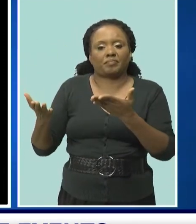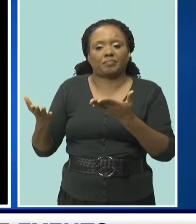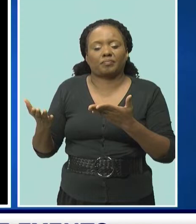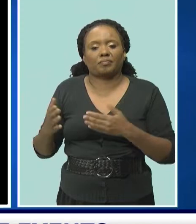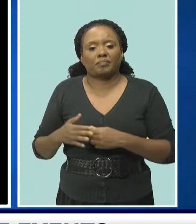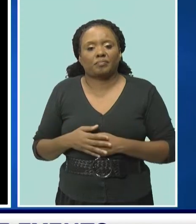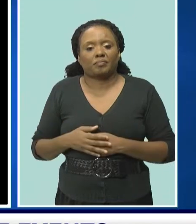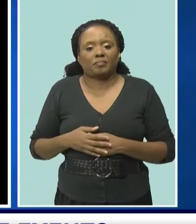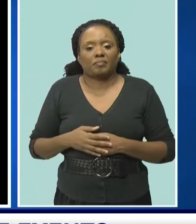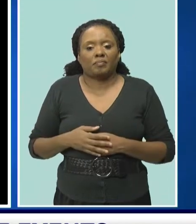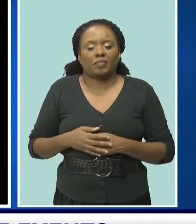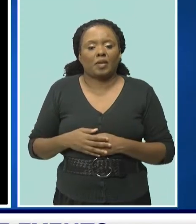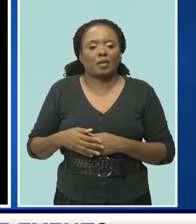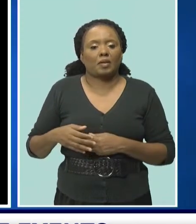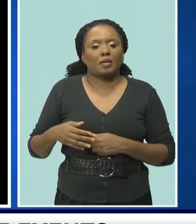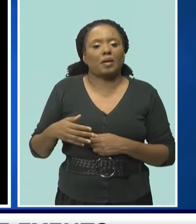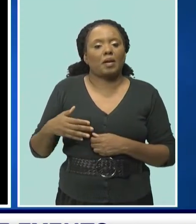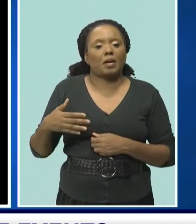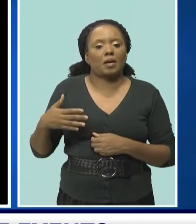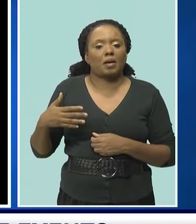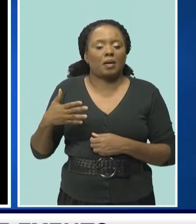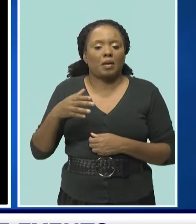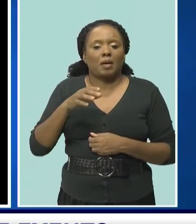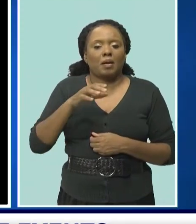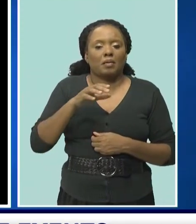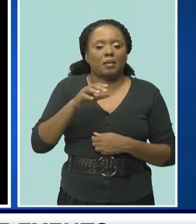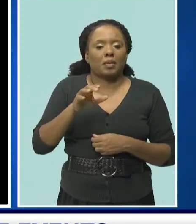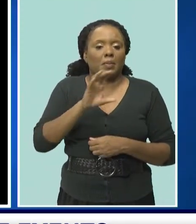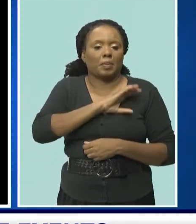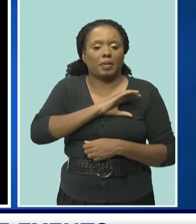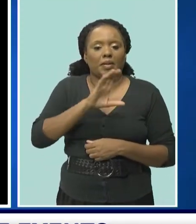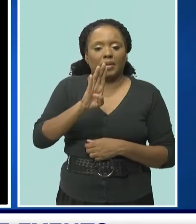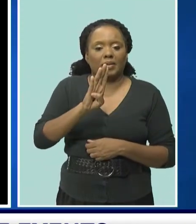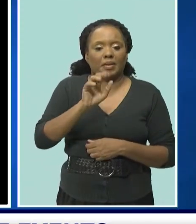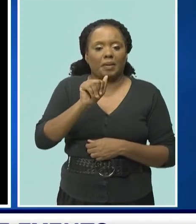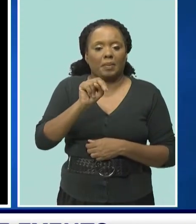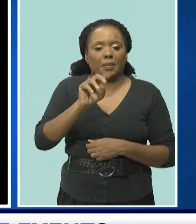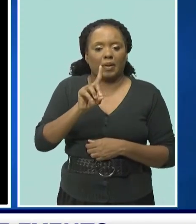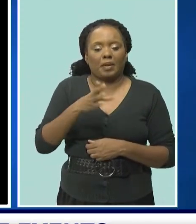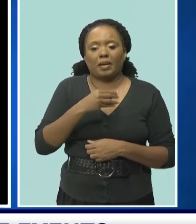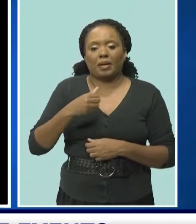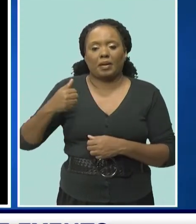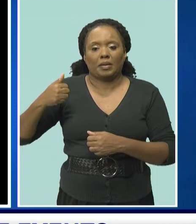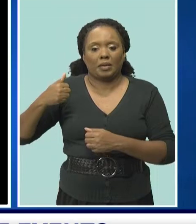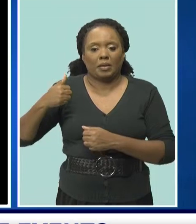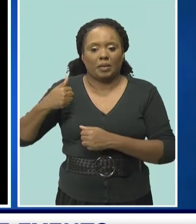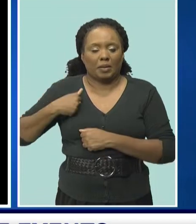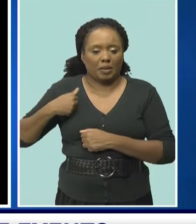band of the Barbados Police Service and the Barbados Defence Force and a special Tuk and a steel